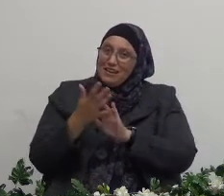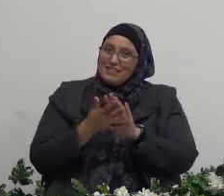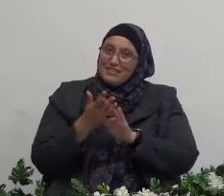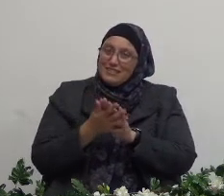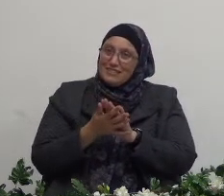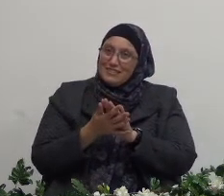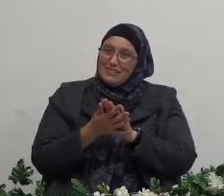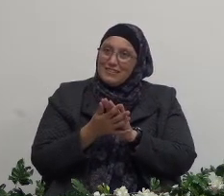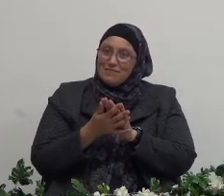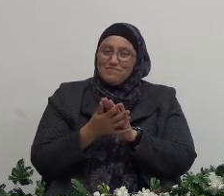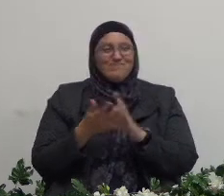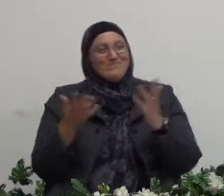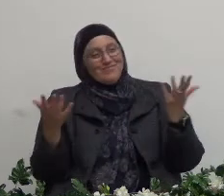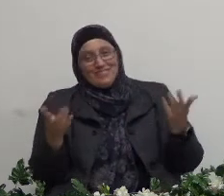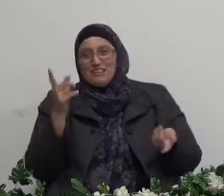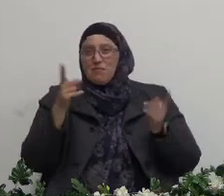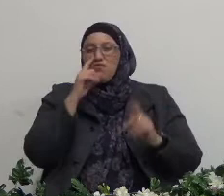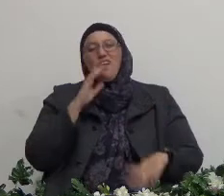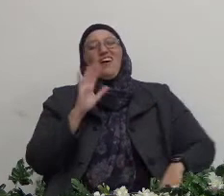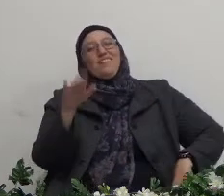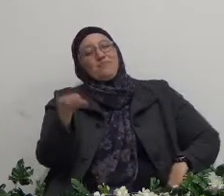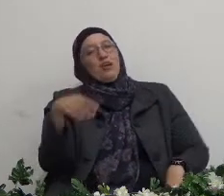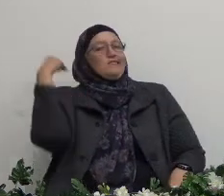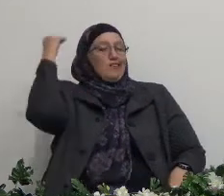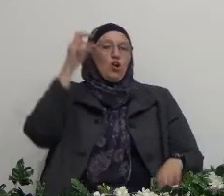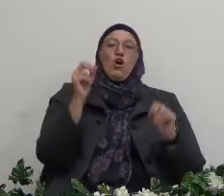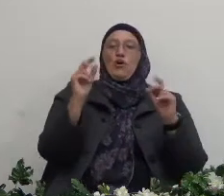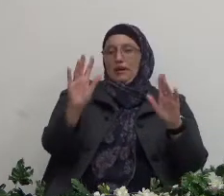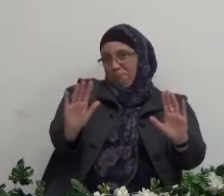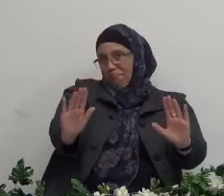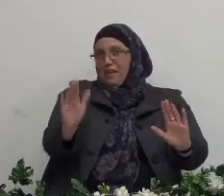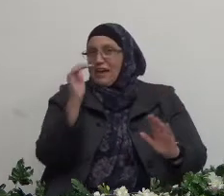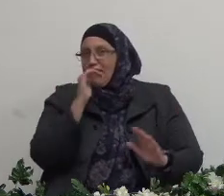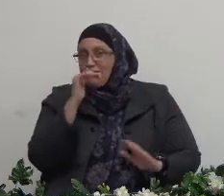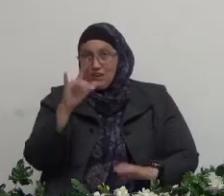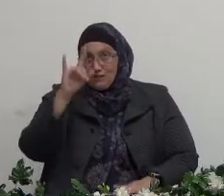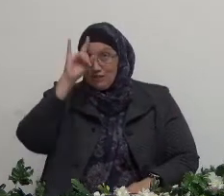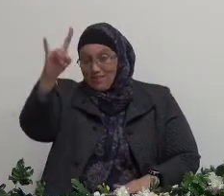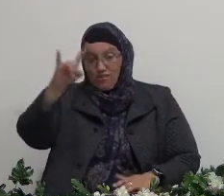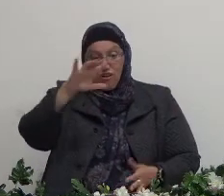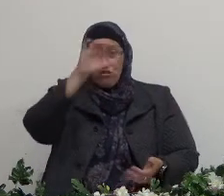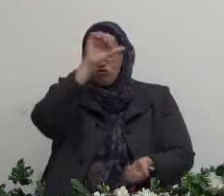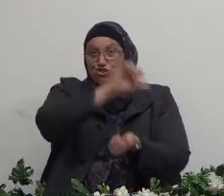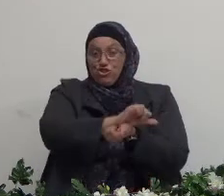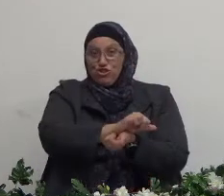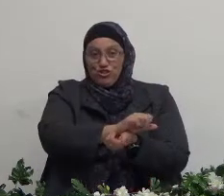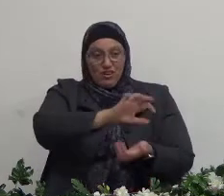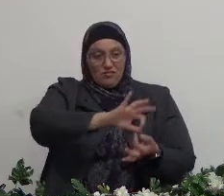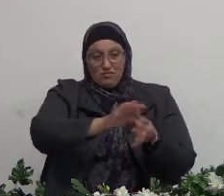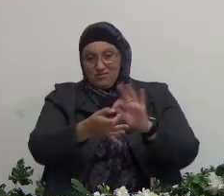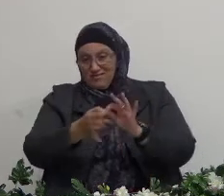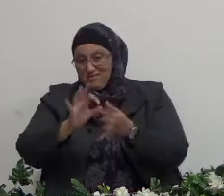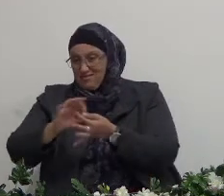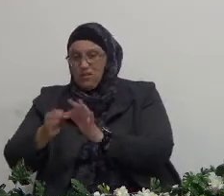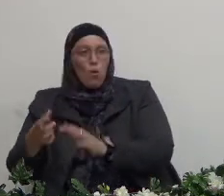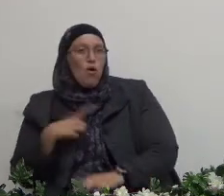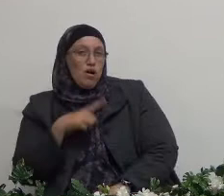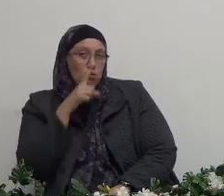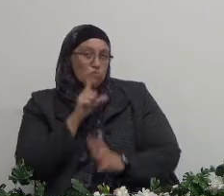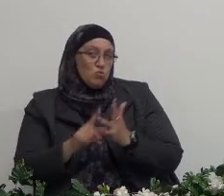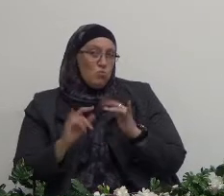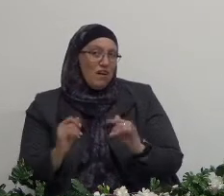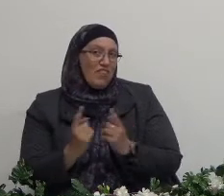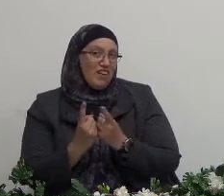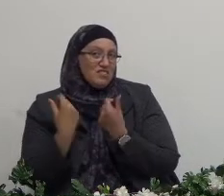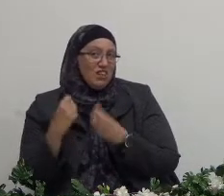sometimes people ask, all right, if the devil has been chained down, how do people still commit evil? Because they think